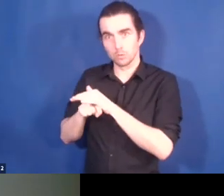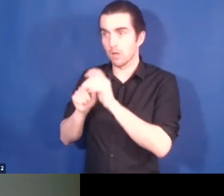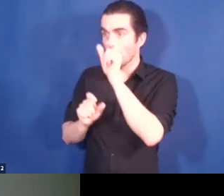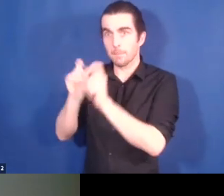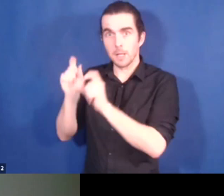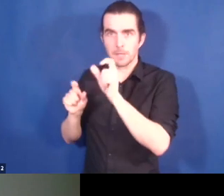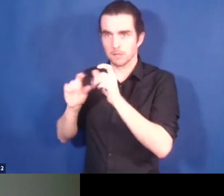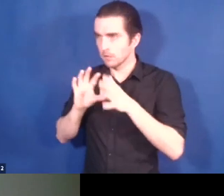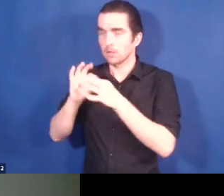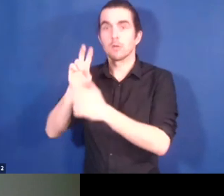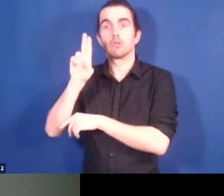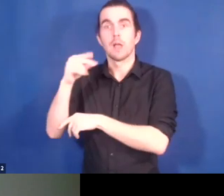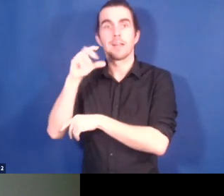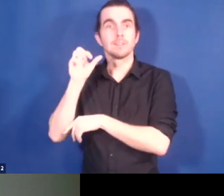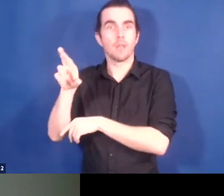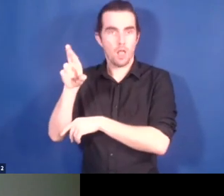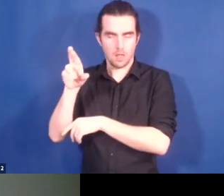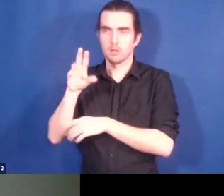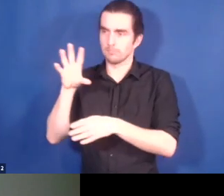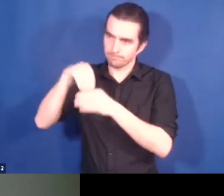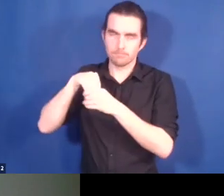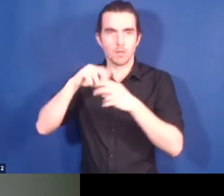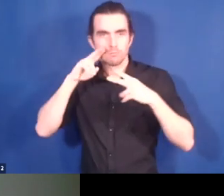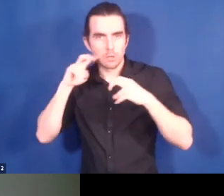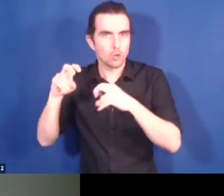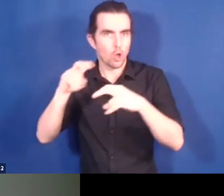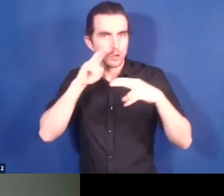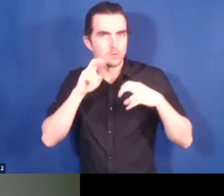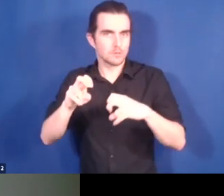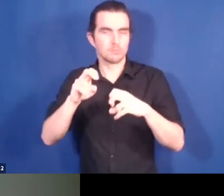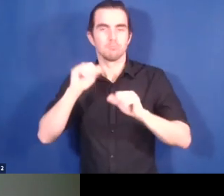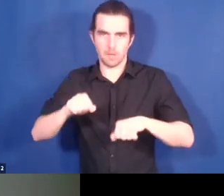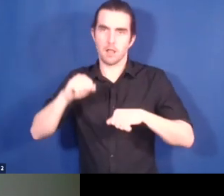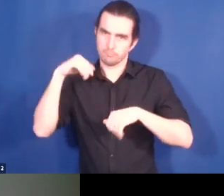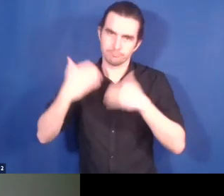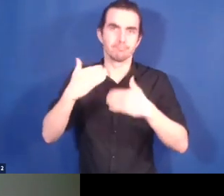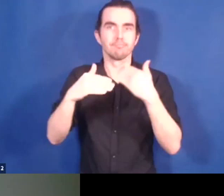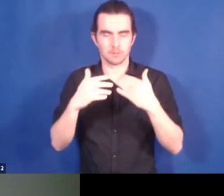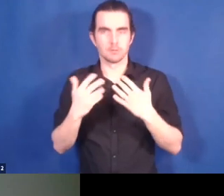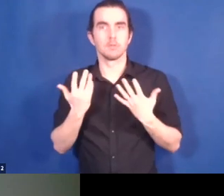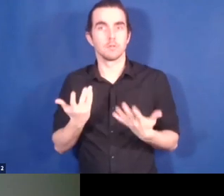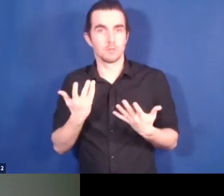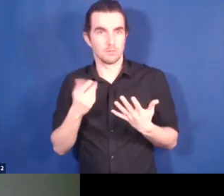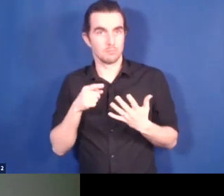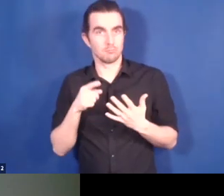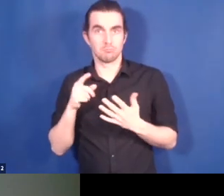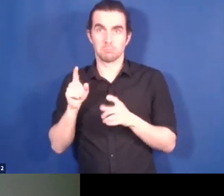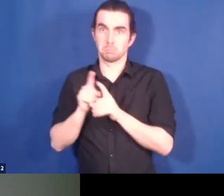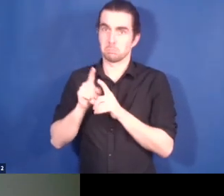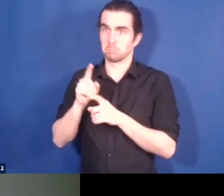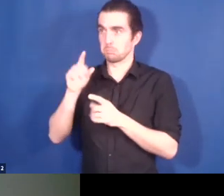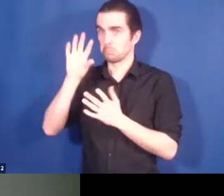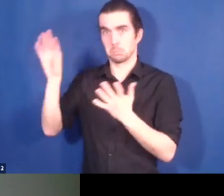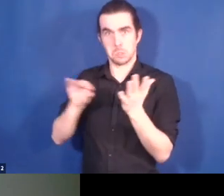they're not simply part of a case study. They're actually actors in the research that will